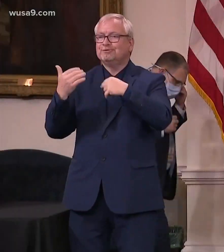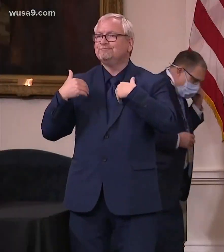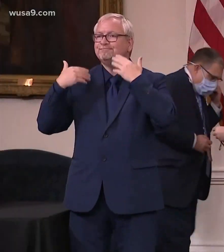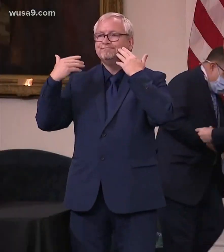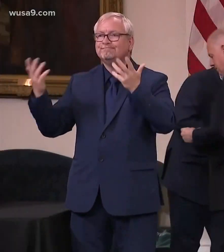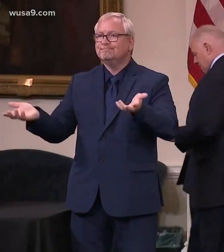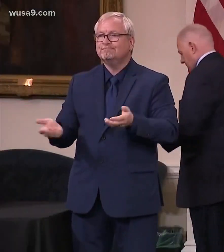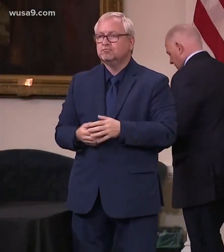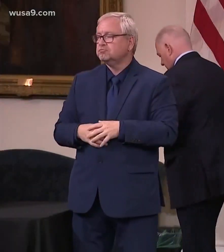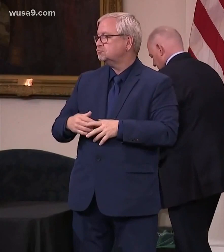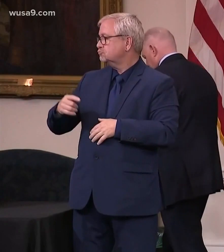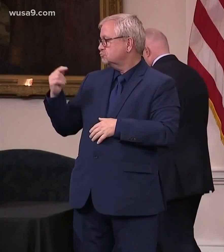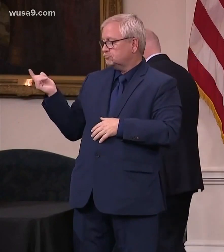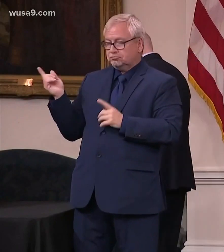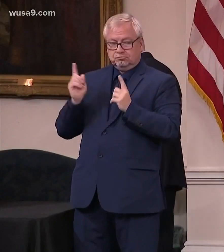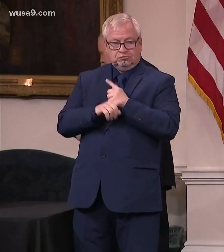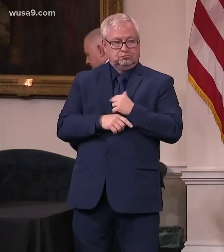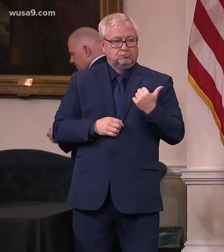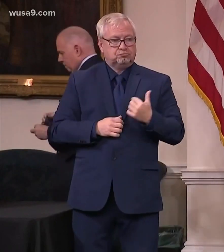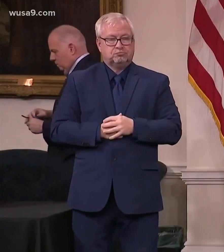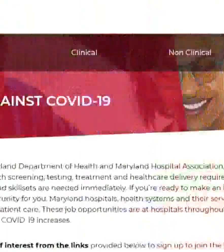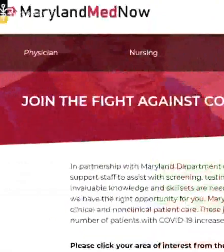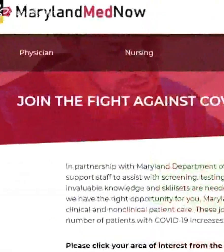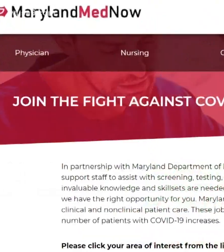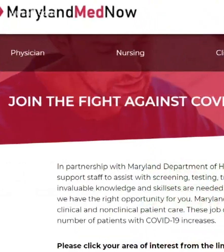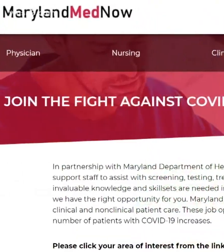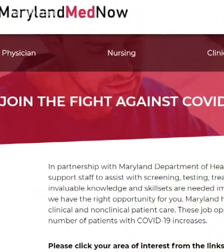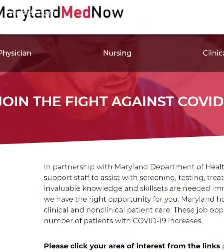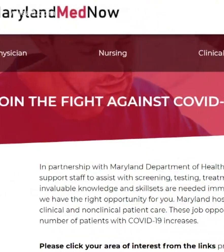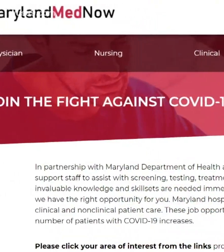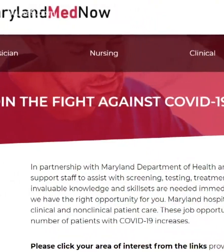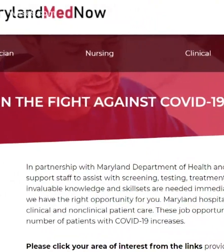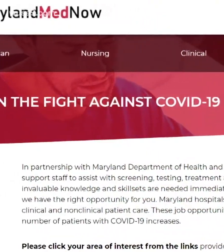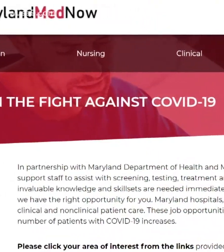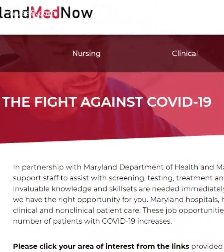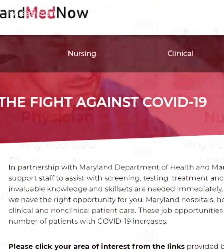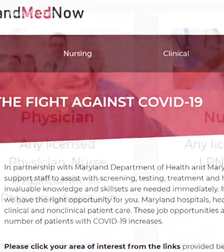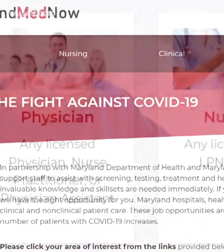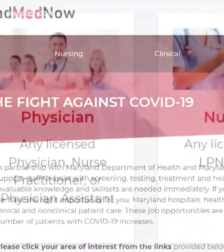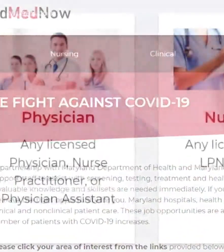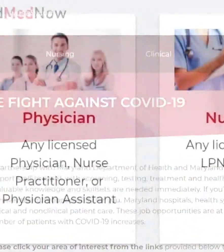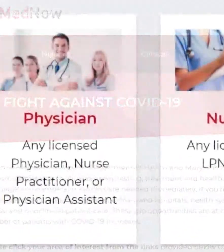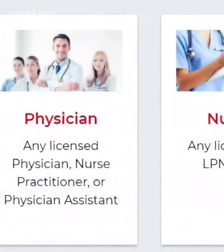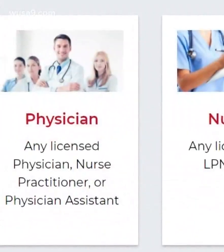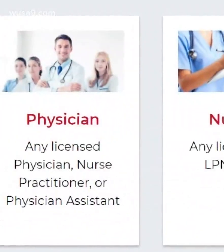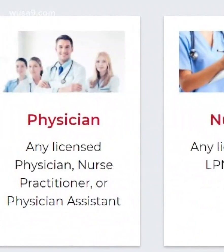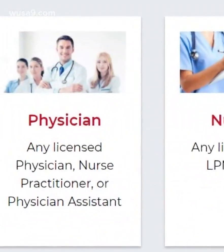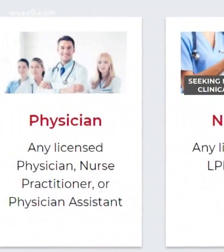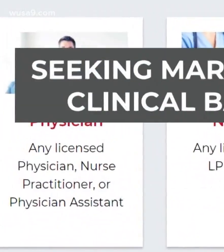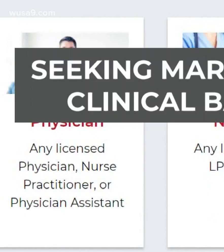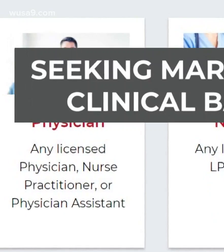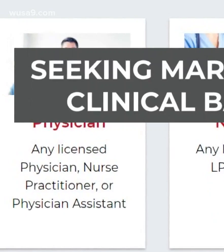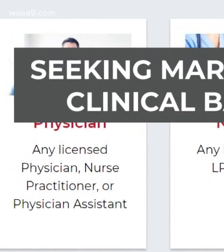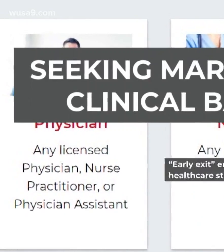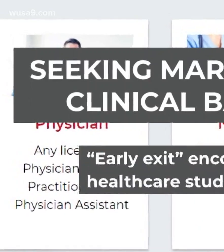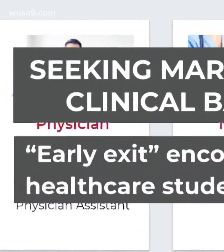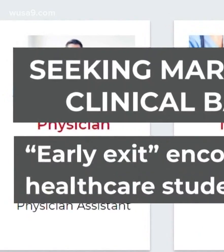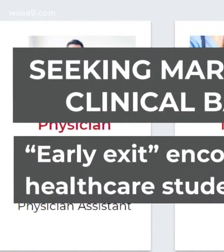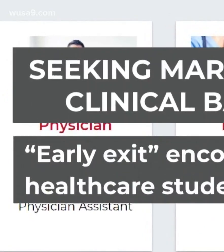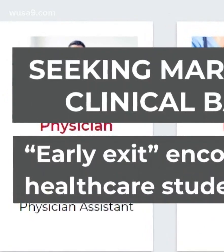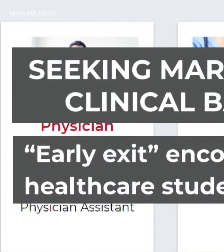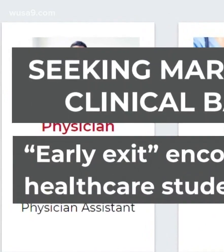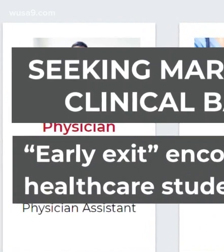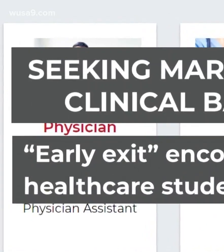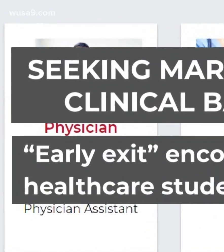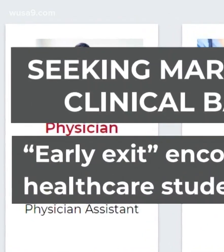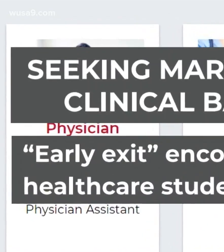and his team called for more help on the medical front lines, opening this website to help with recruiting up to 3,000 people with clinical